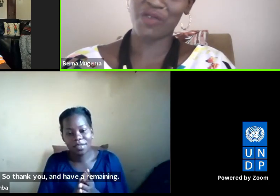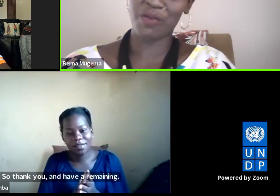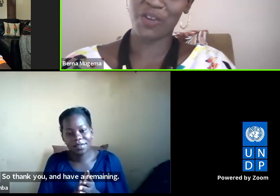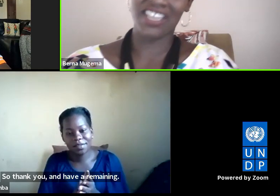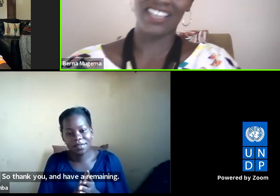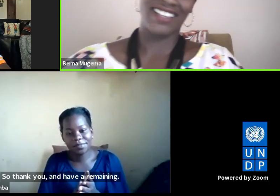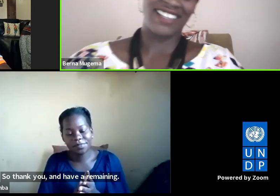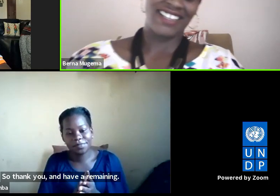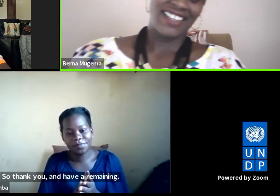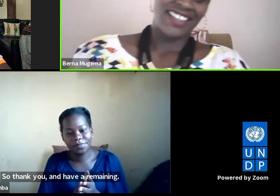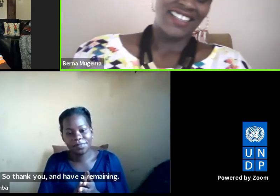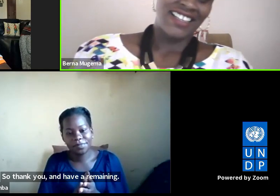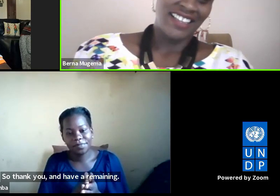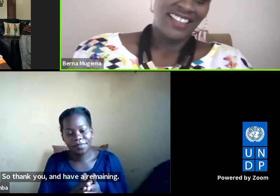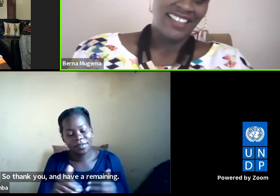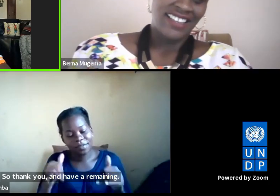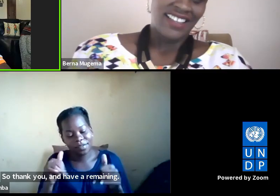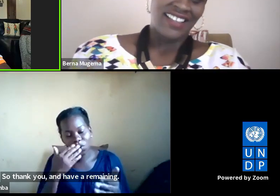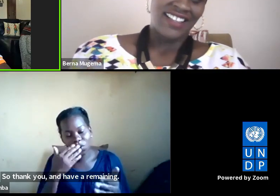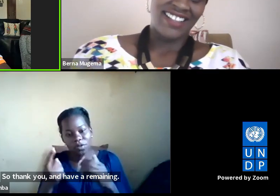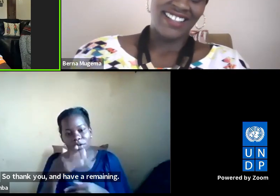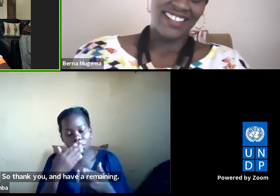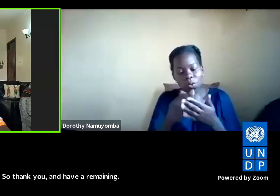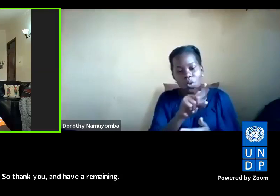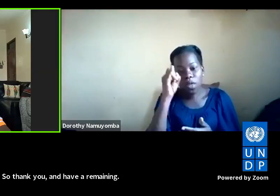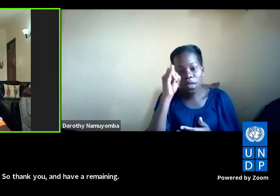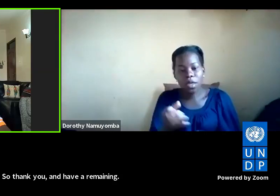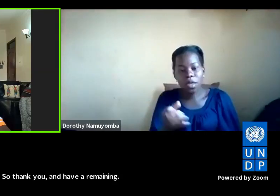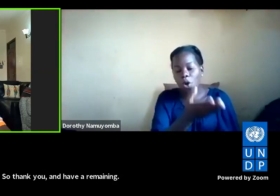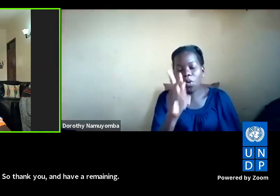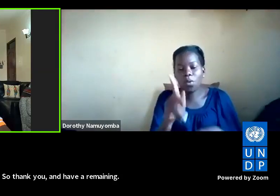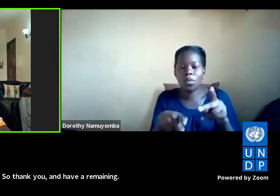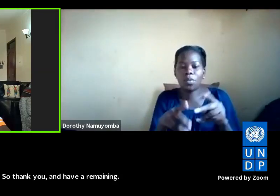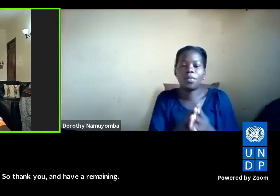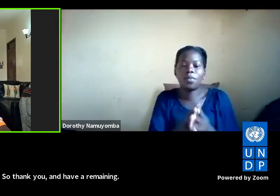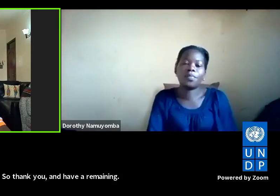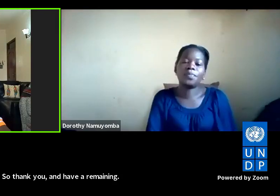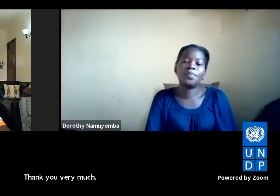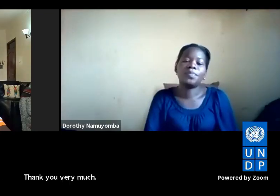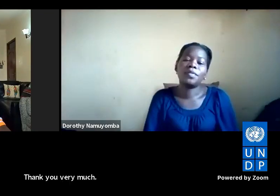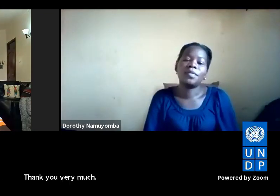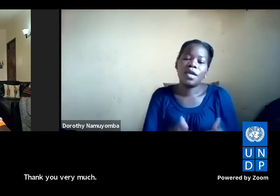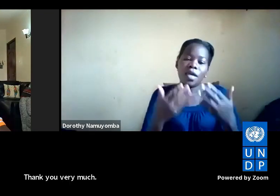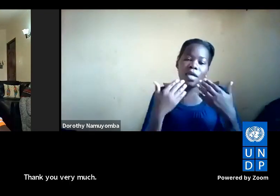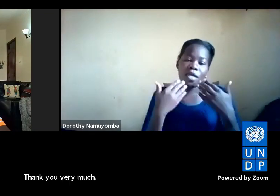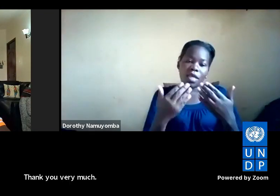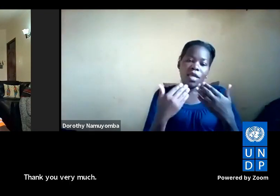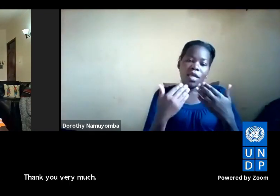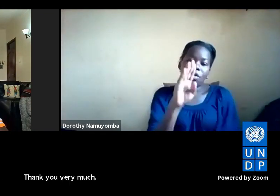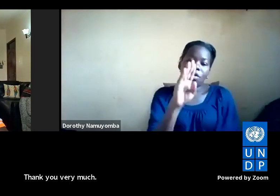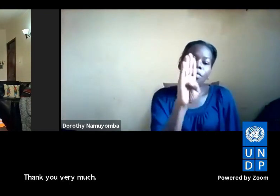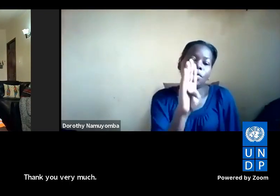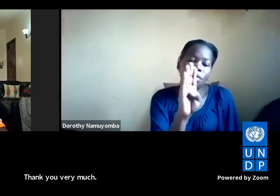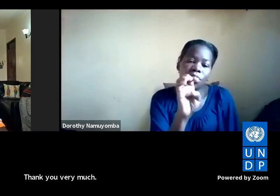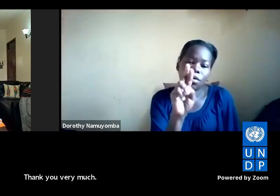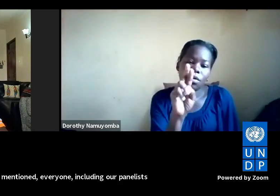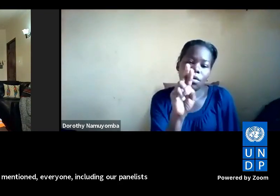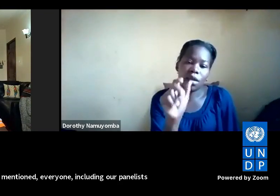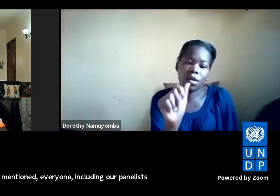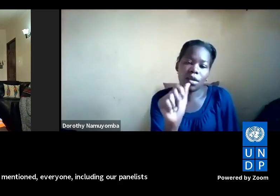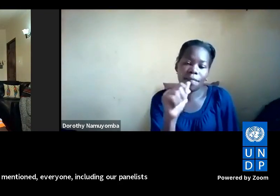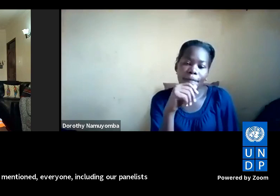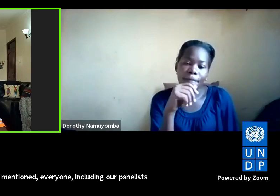weekend to everybody. Thank you very much, Bana. And as I mentioned, everyone, including our panelists